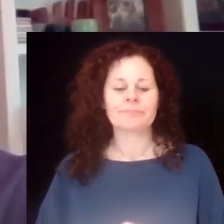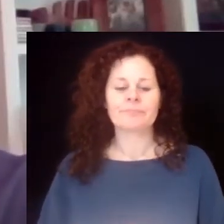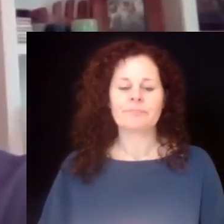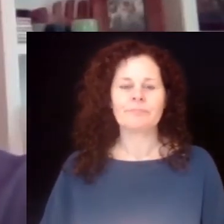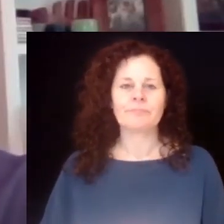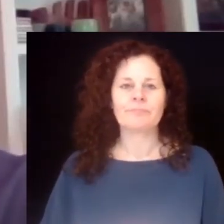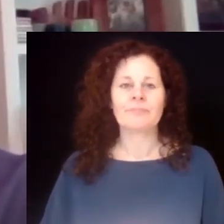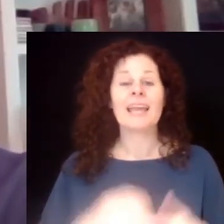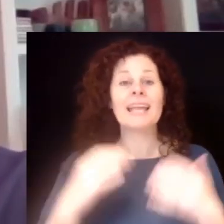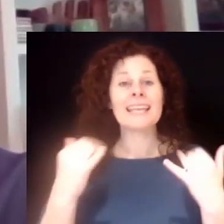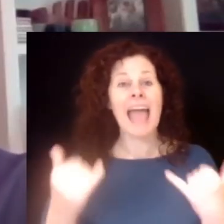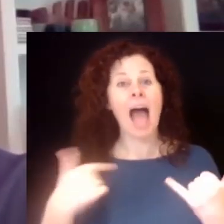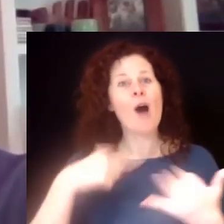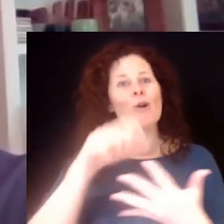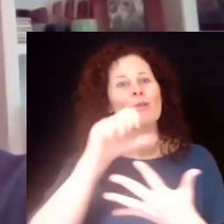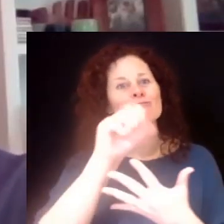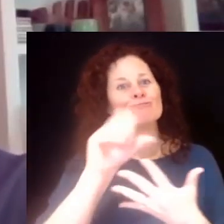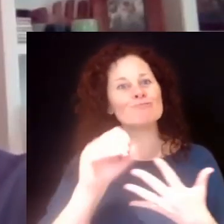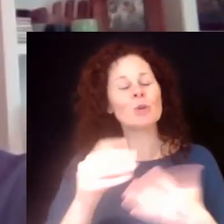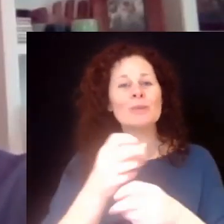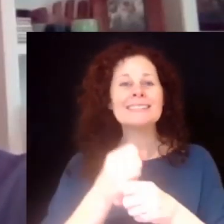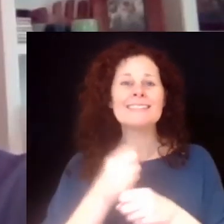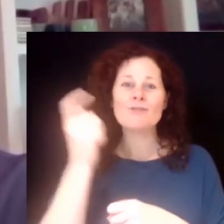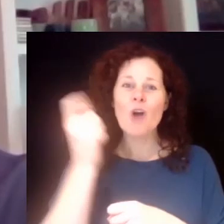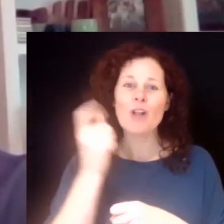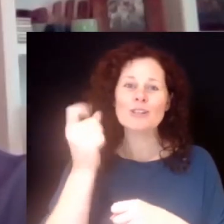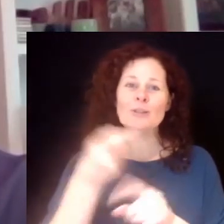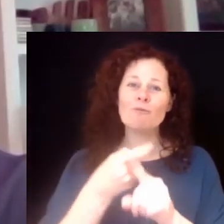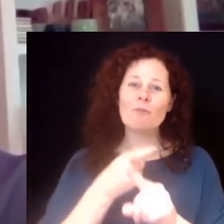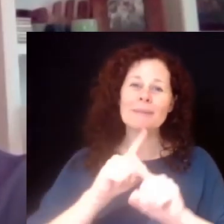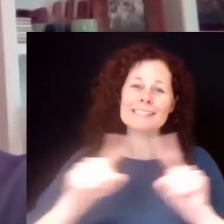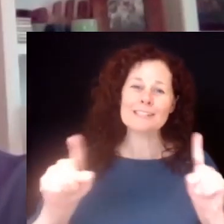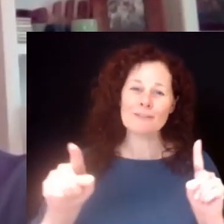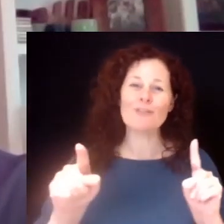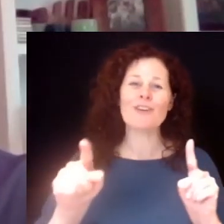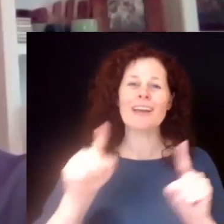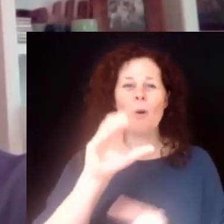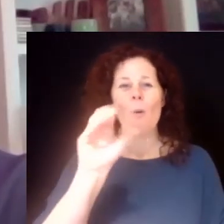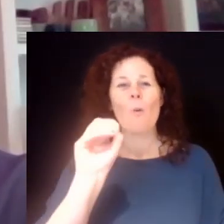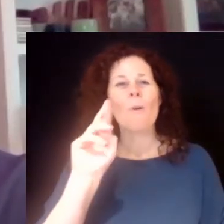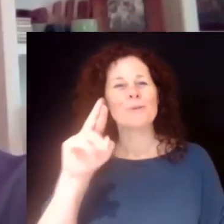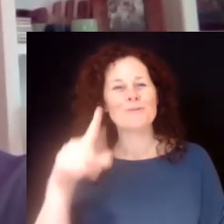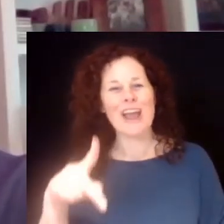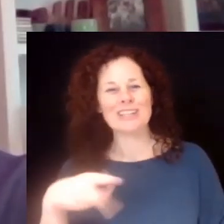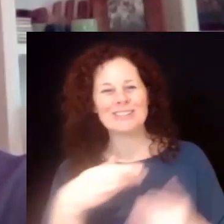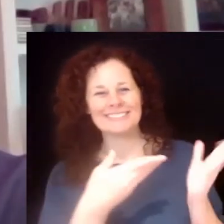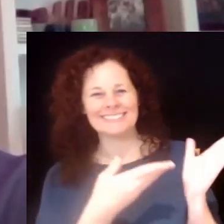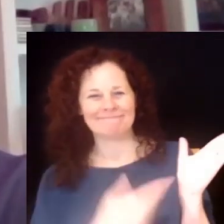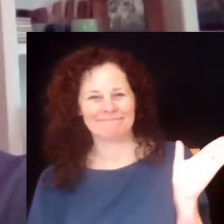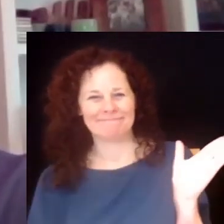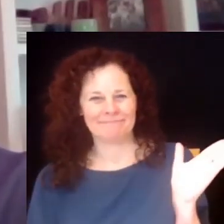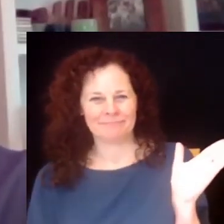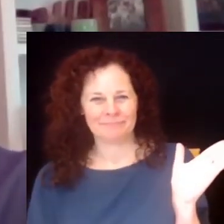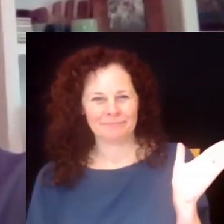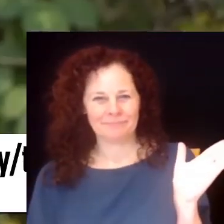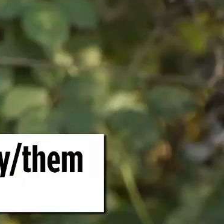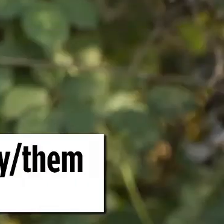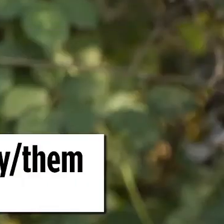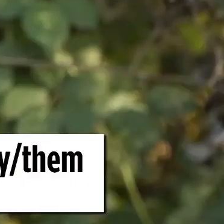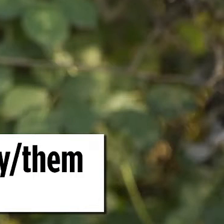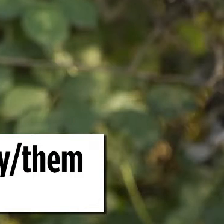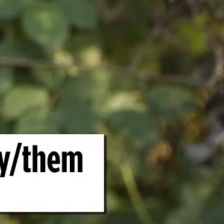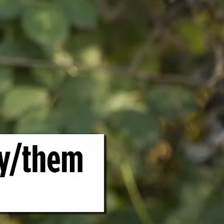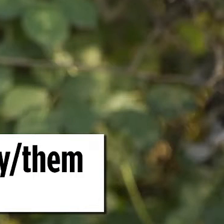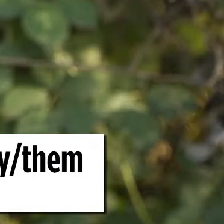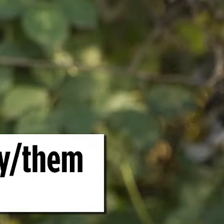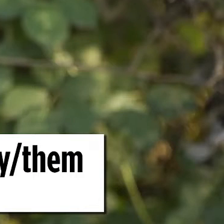share those same values. Tonight, I'm pleased to present the GSBA Corporate Name Scholarship recipients.